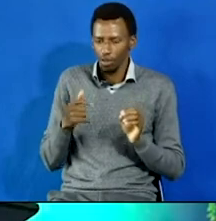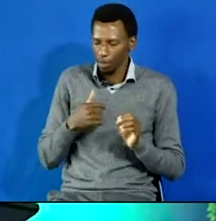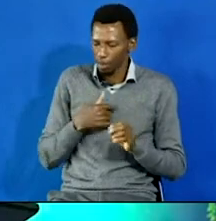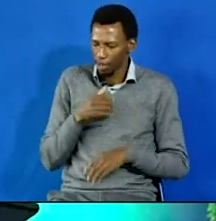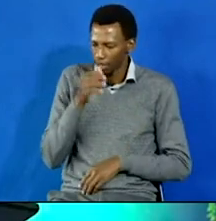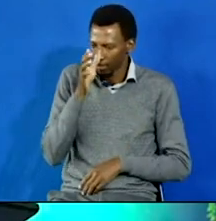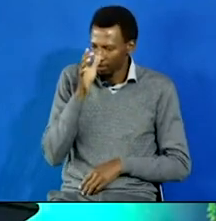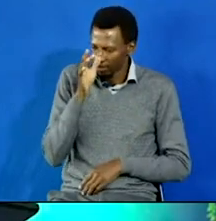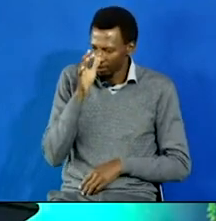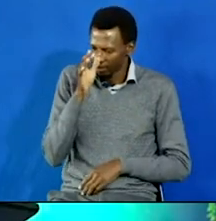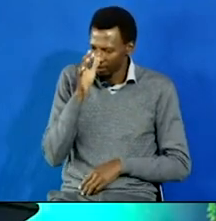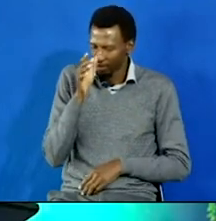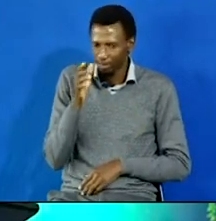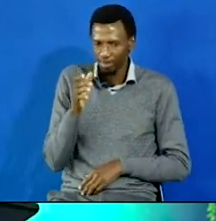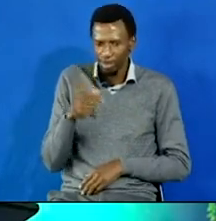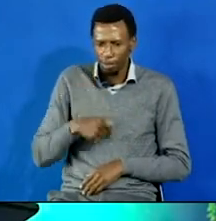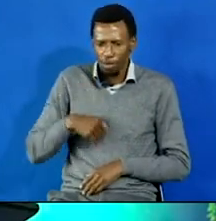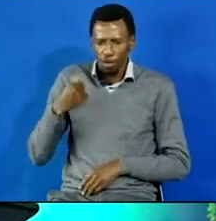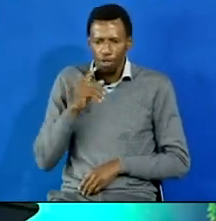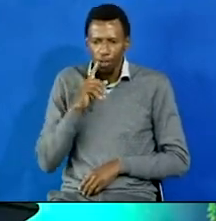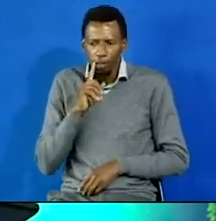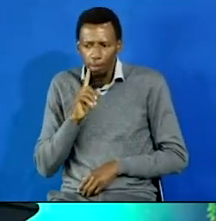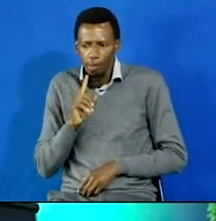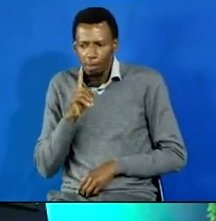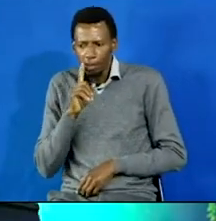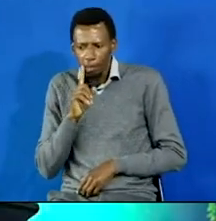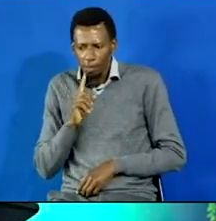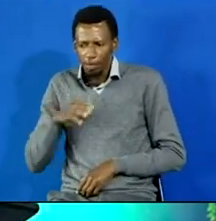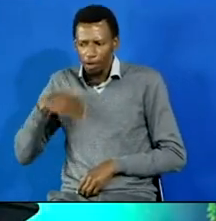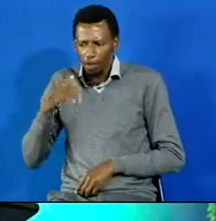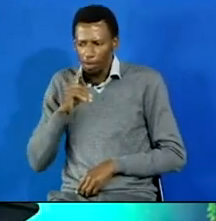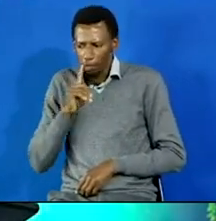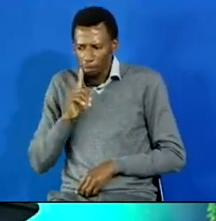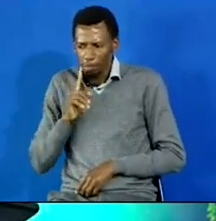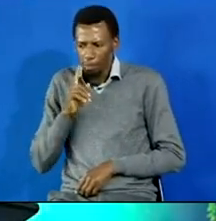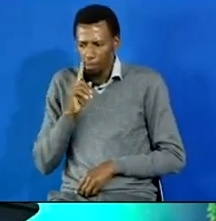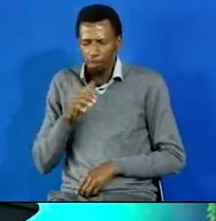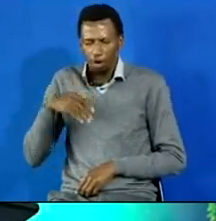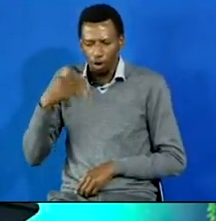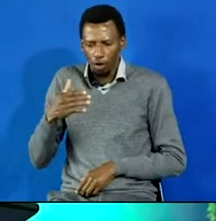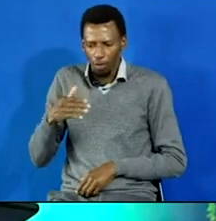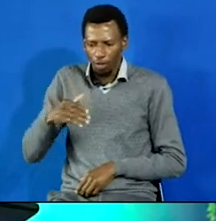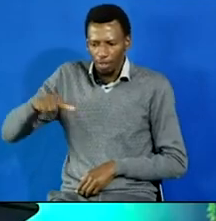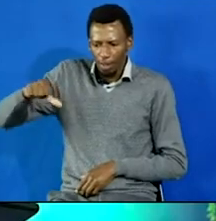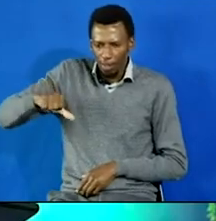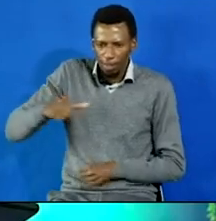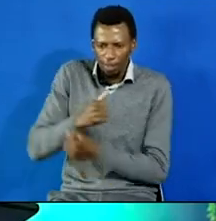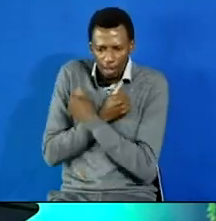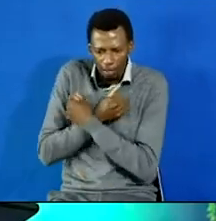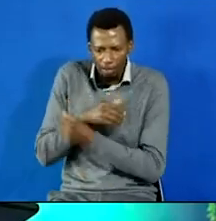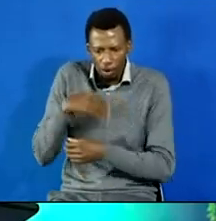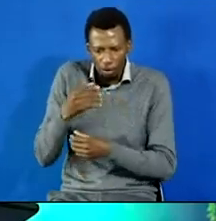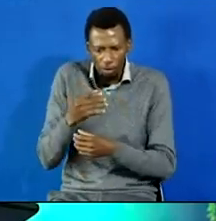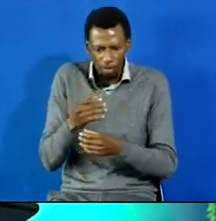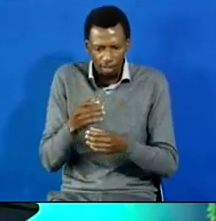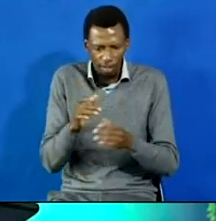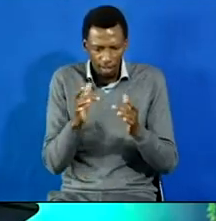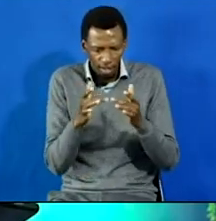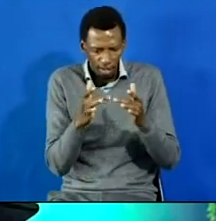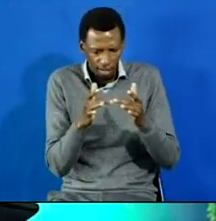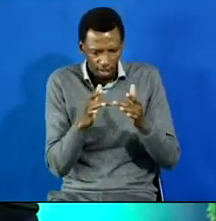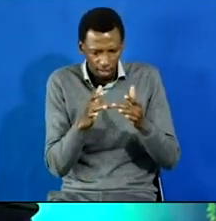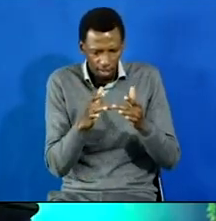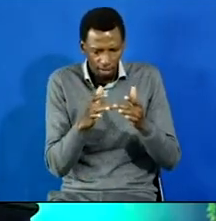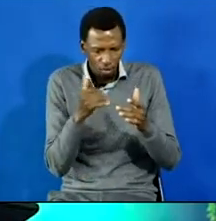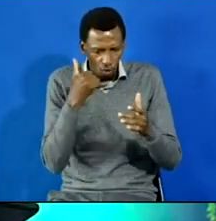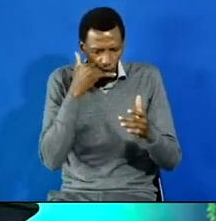I'm always in lusting, in fornication. I'm always watching pornography. Every time I get some